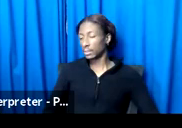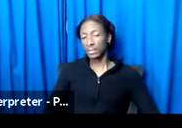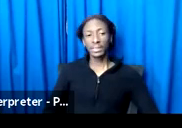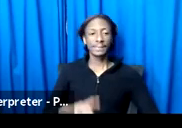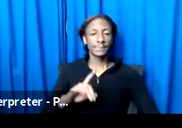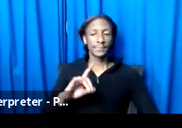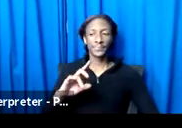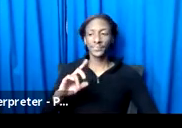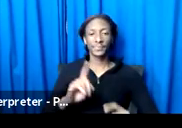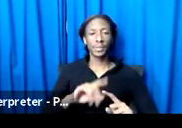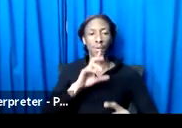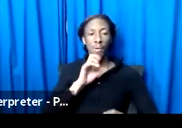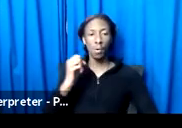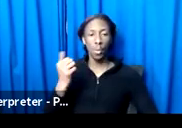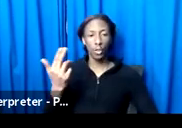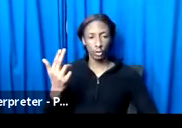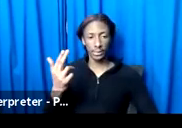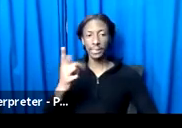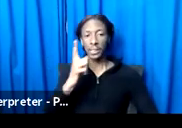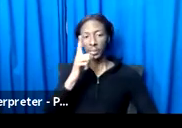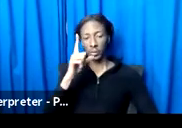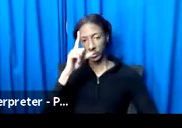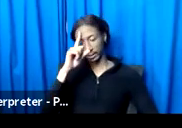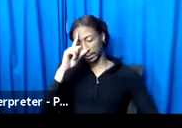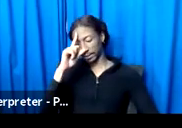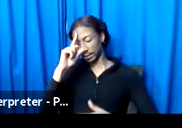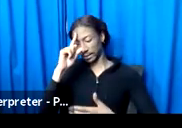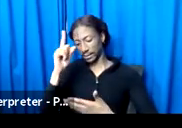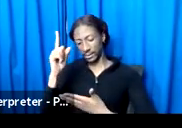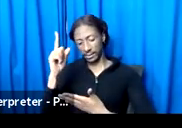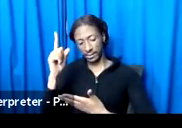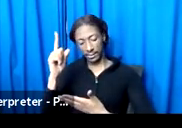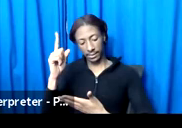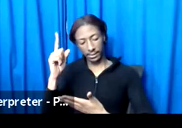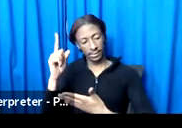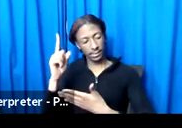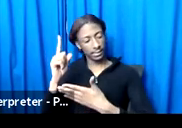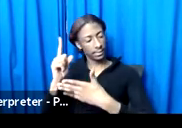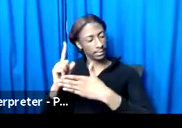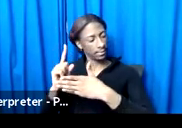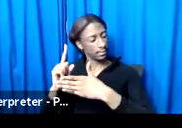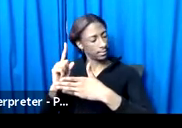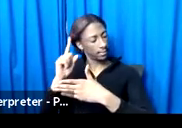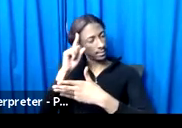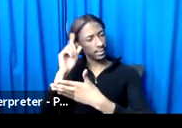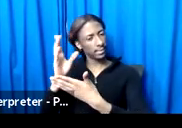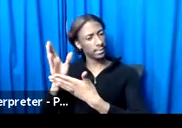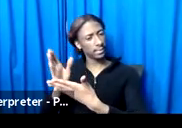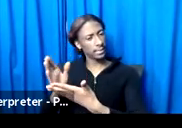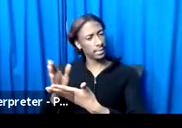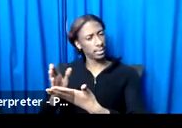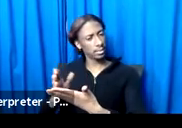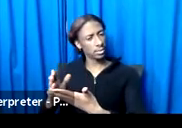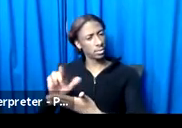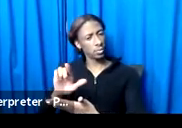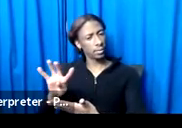related to a 13-year-old who had a seizure 24 hours after their second vaccine. Is that something of concern with teens getting